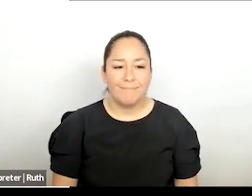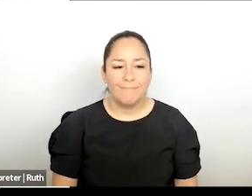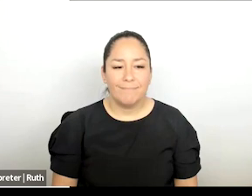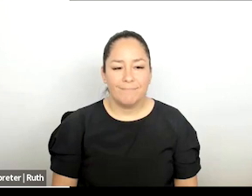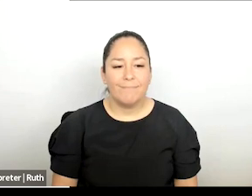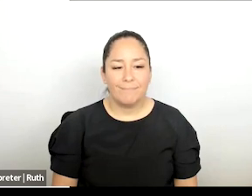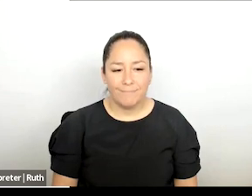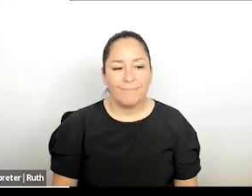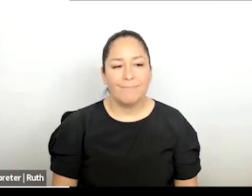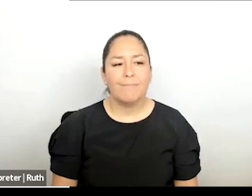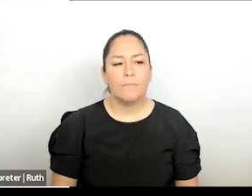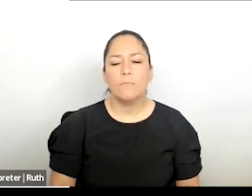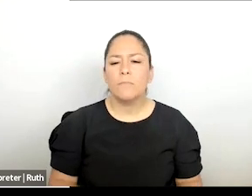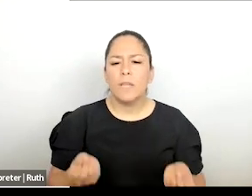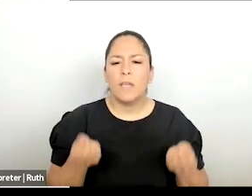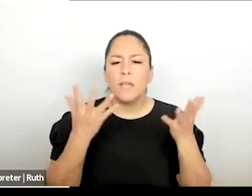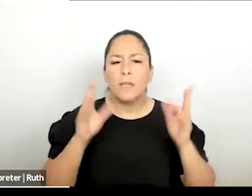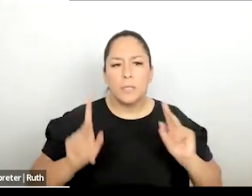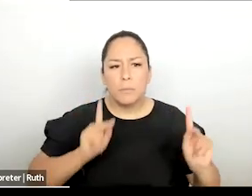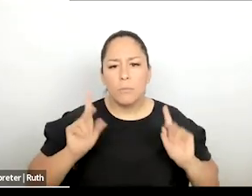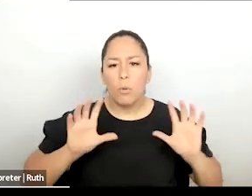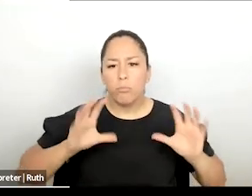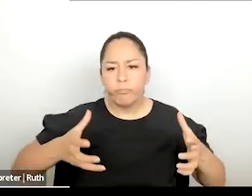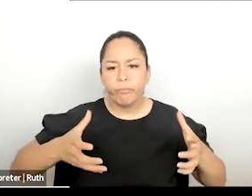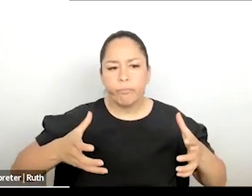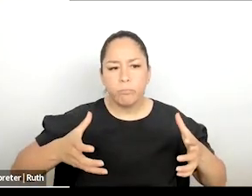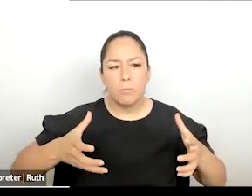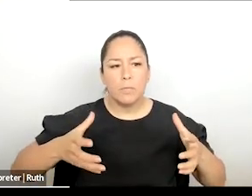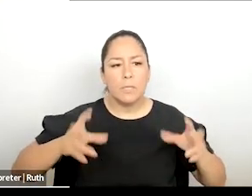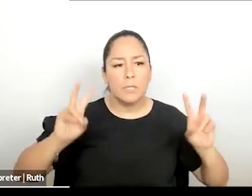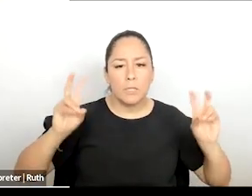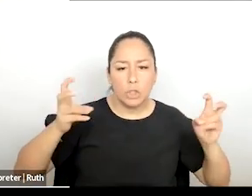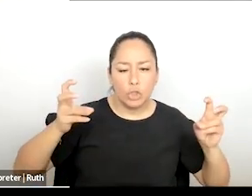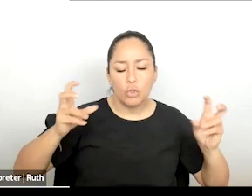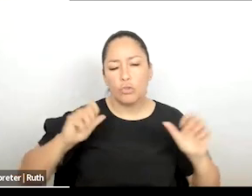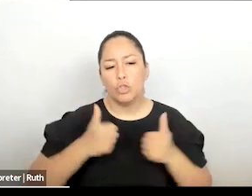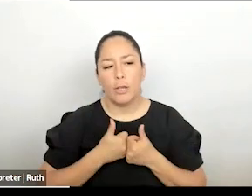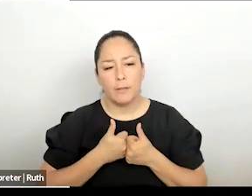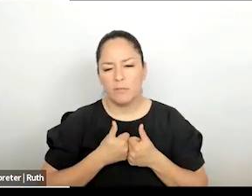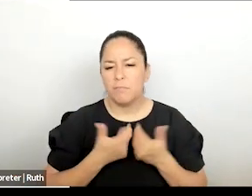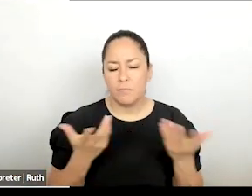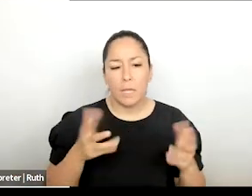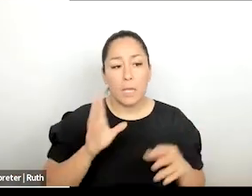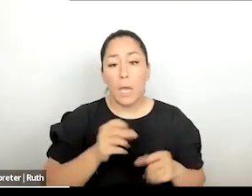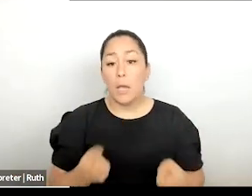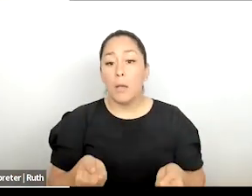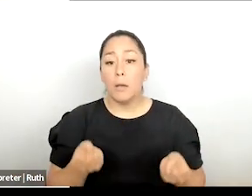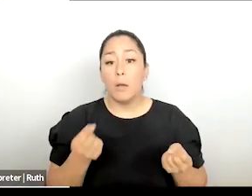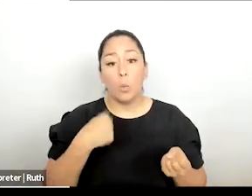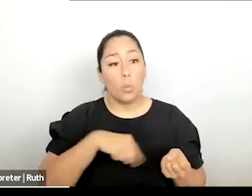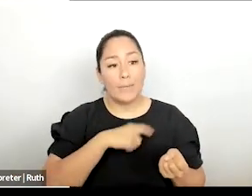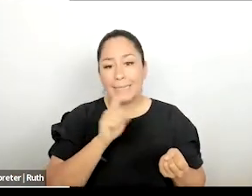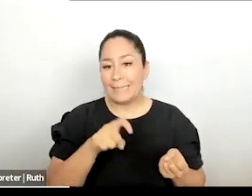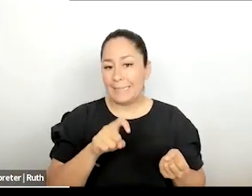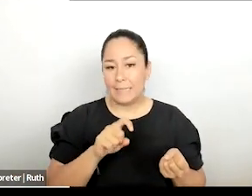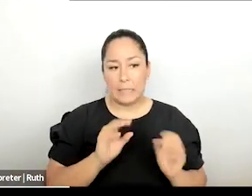So when it comes to population and issue or challenge, with regards to population, we want applications to name very